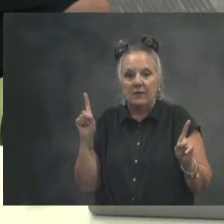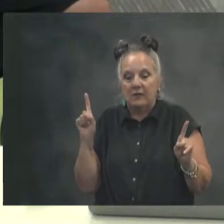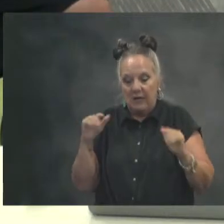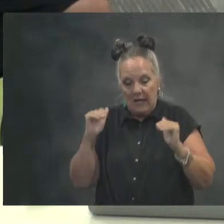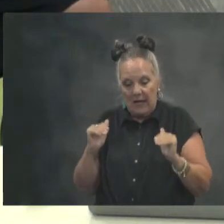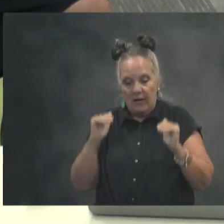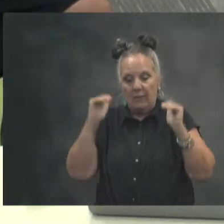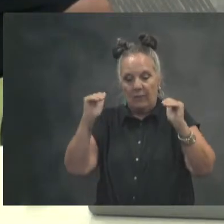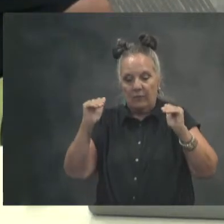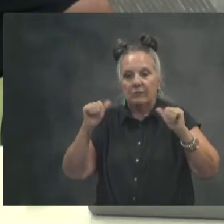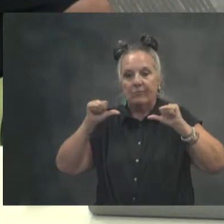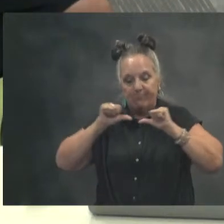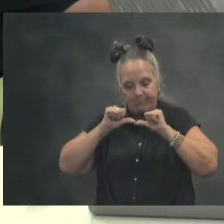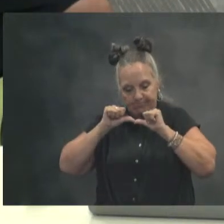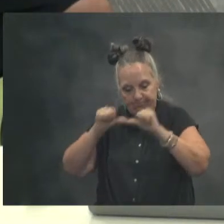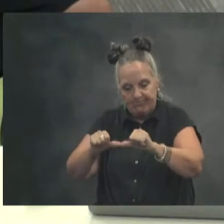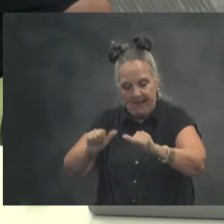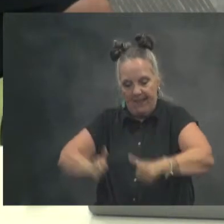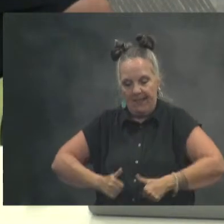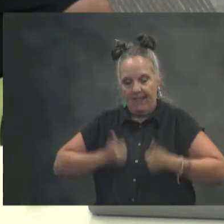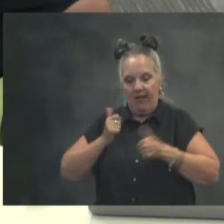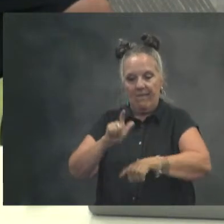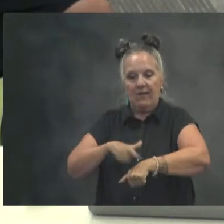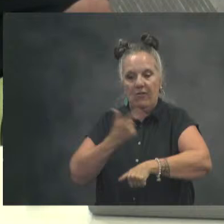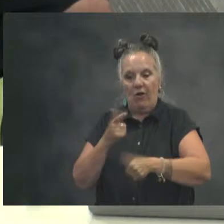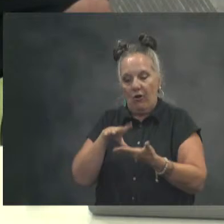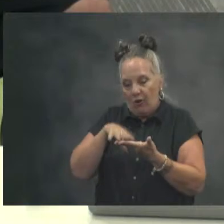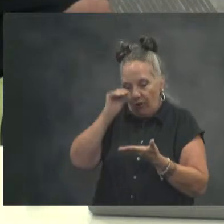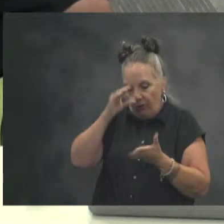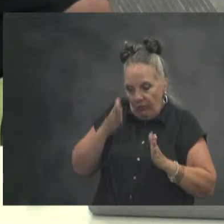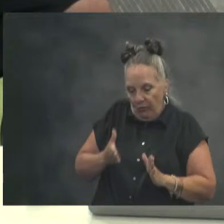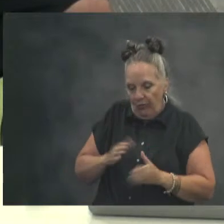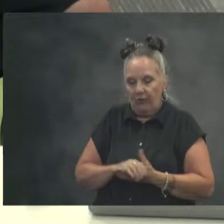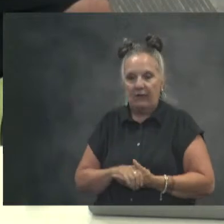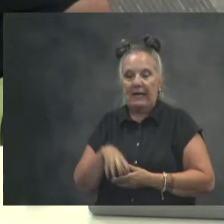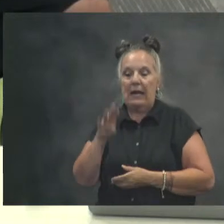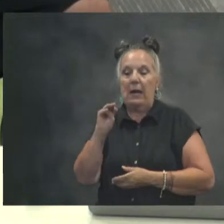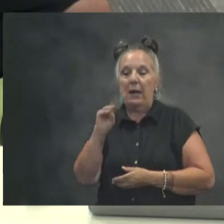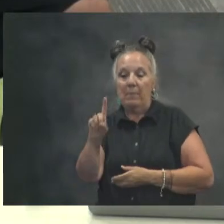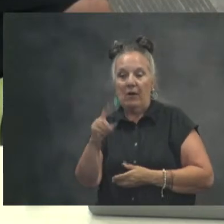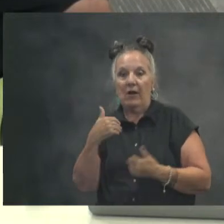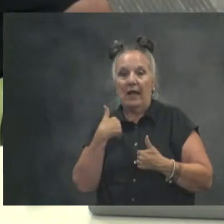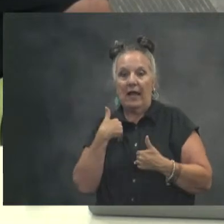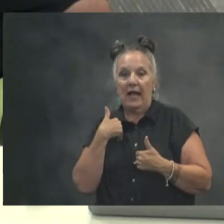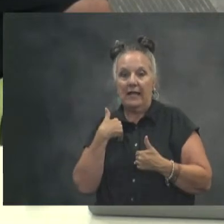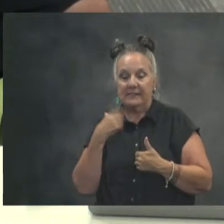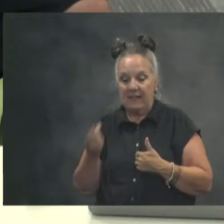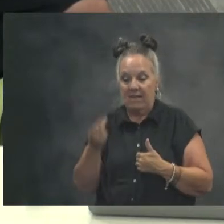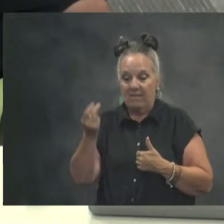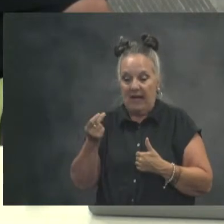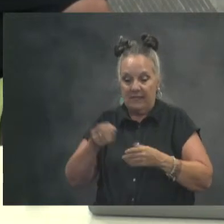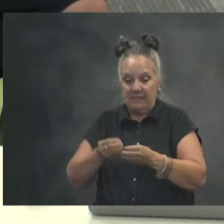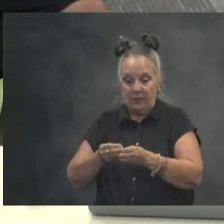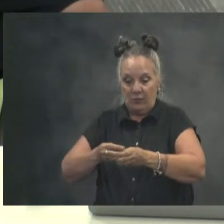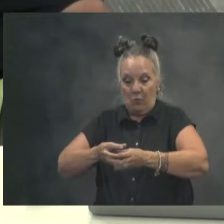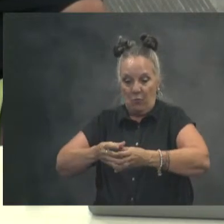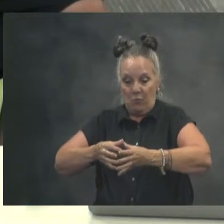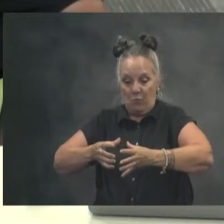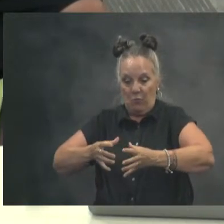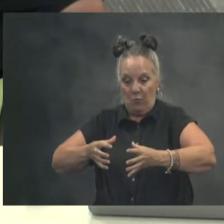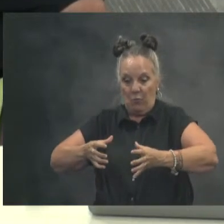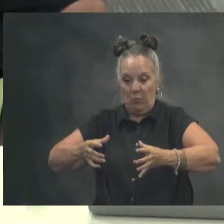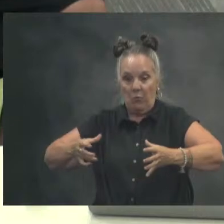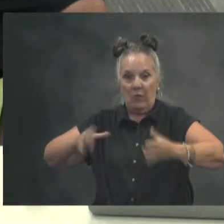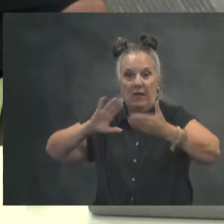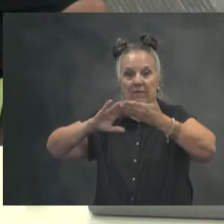promote lifelong learners. Also, Maryland has the fastest growth of community schools in the United